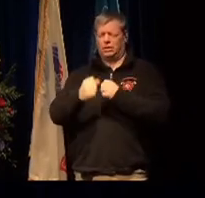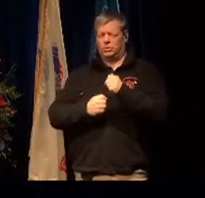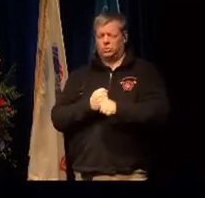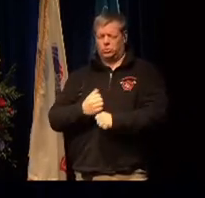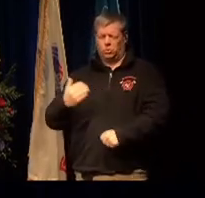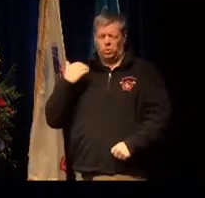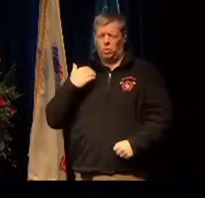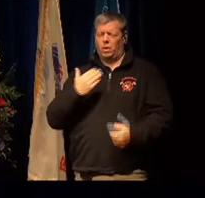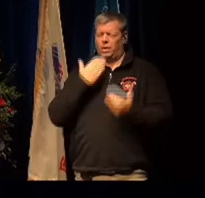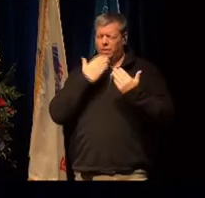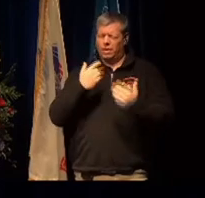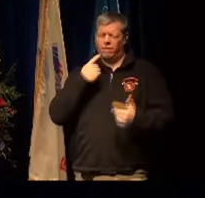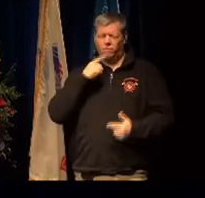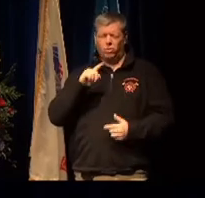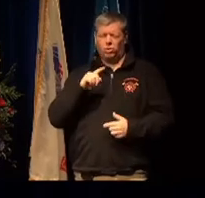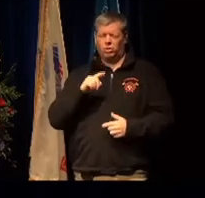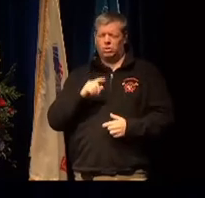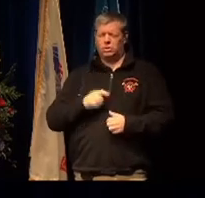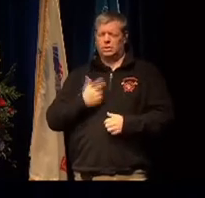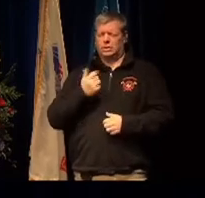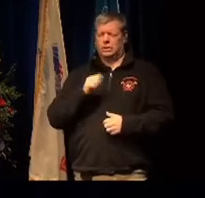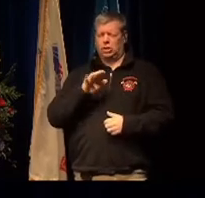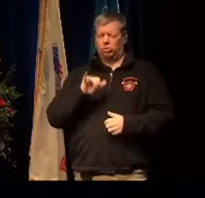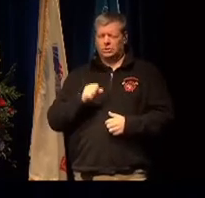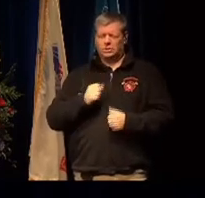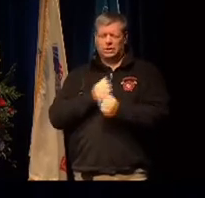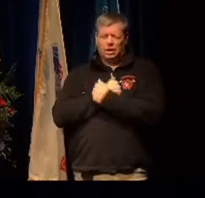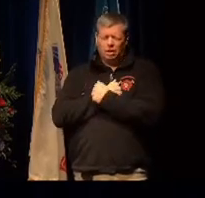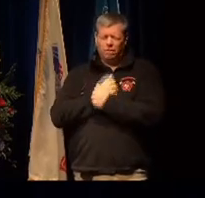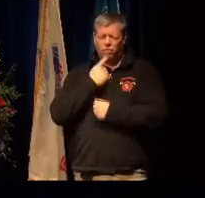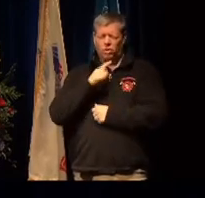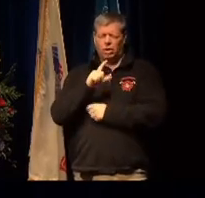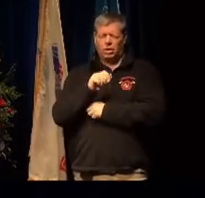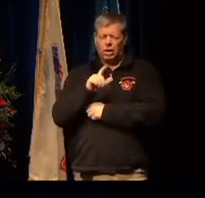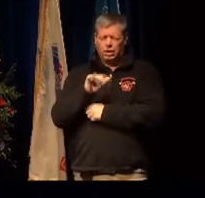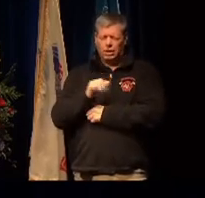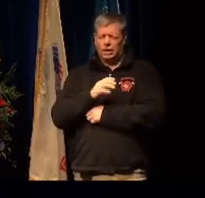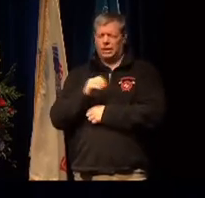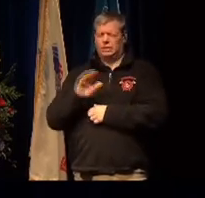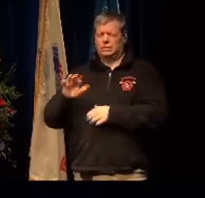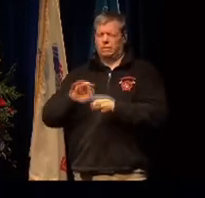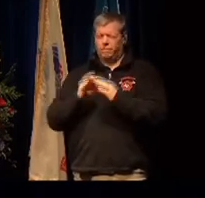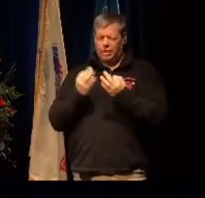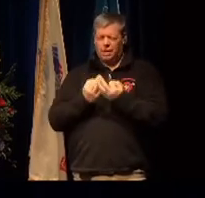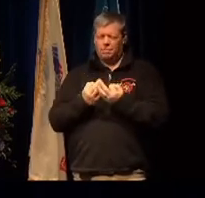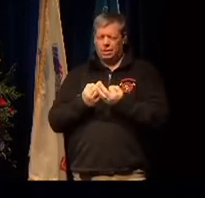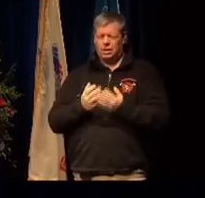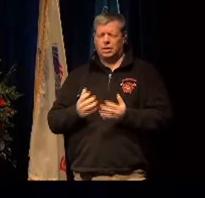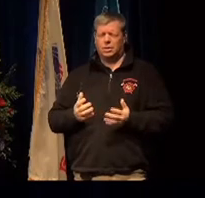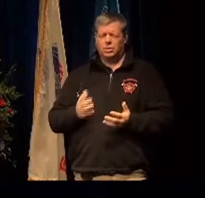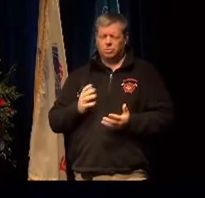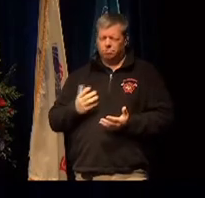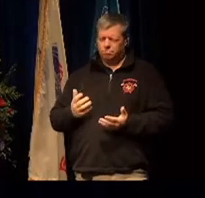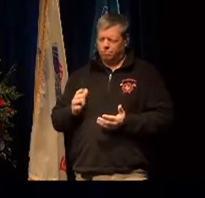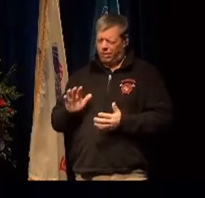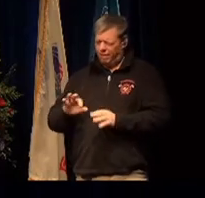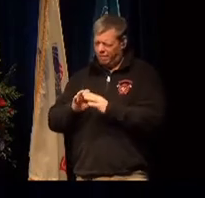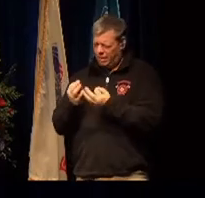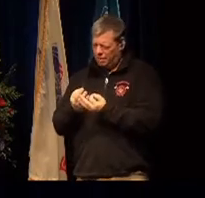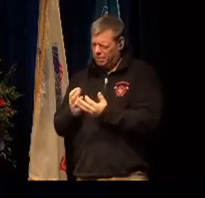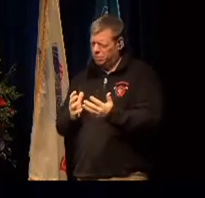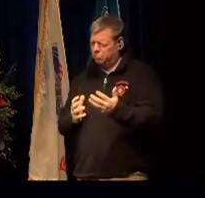thankful for the tremendous love that Gary had for Lolly and for all of his family. Please draw them close to yourself and give them your